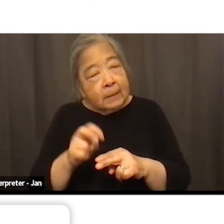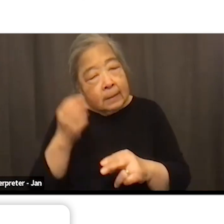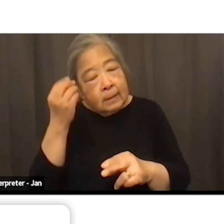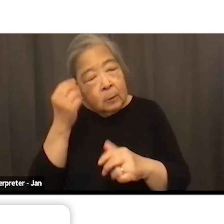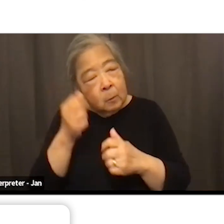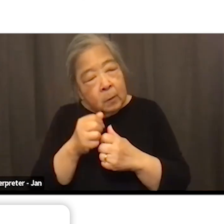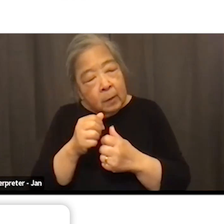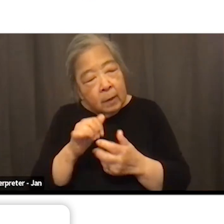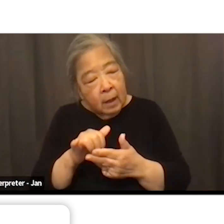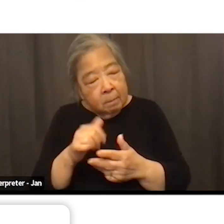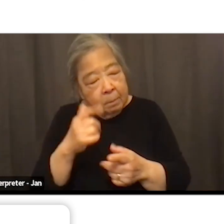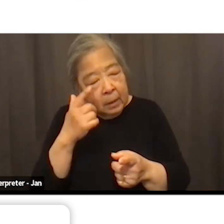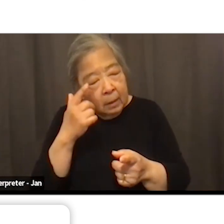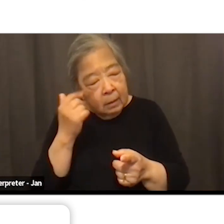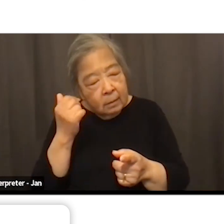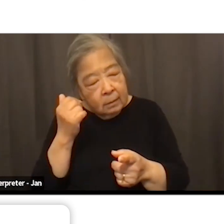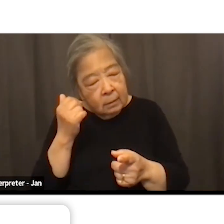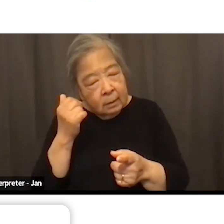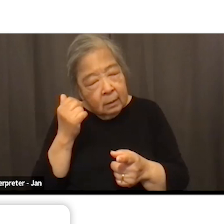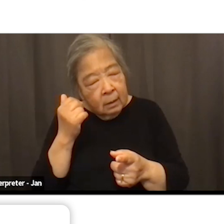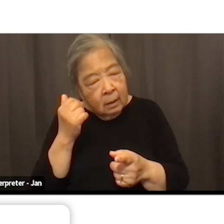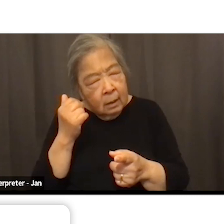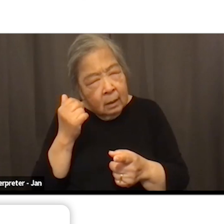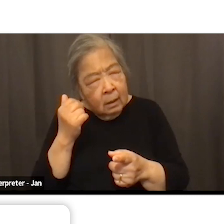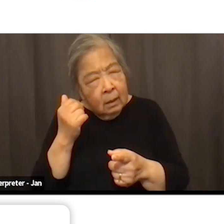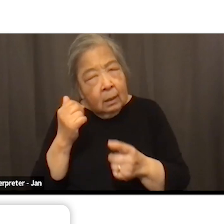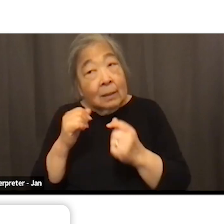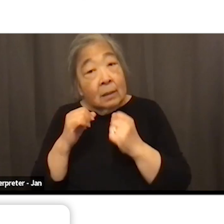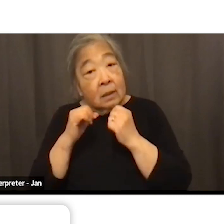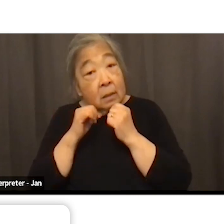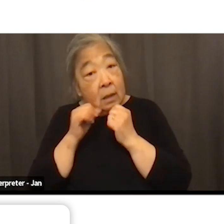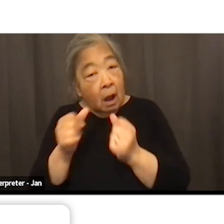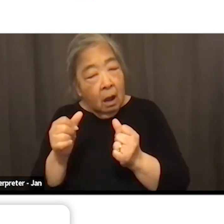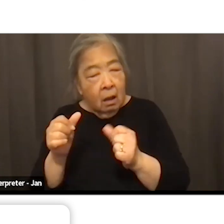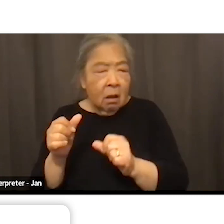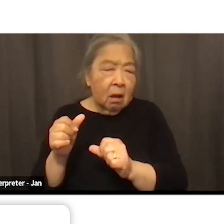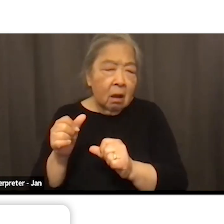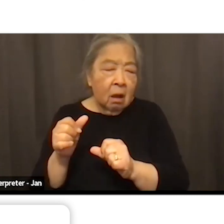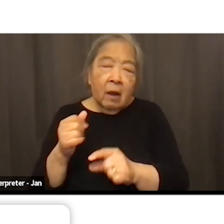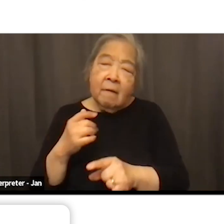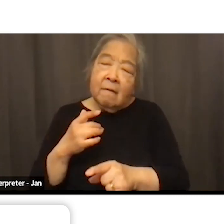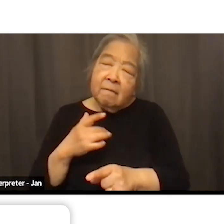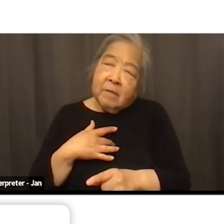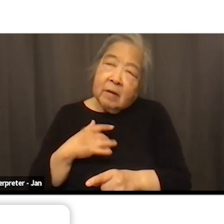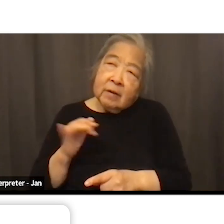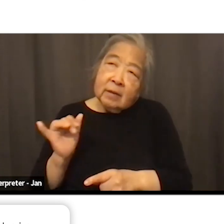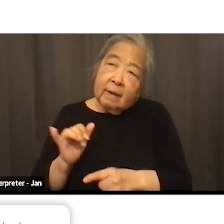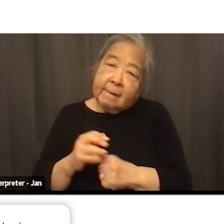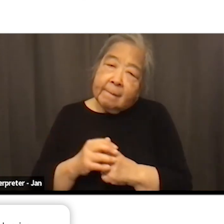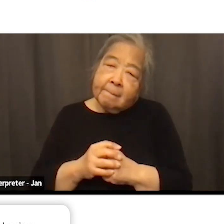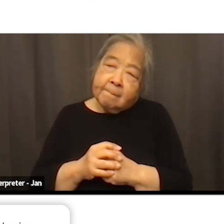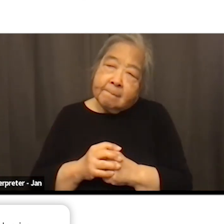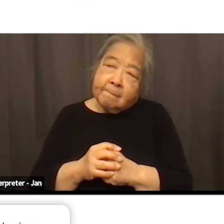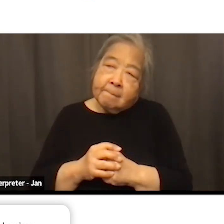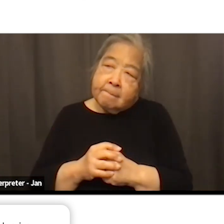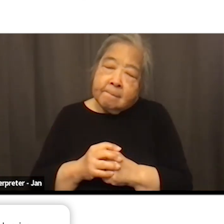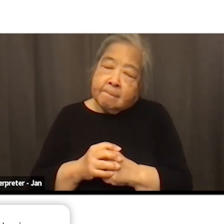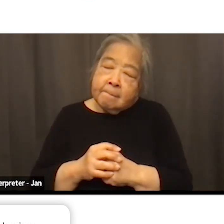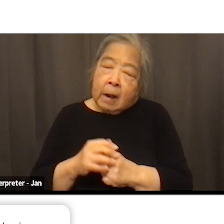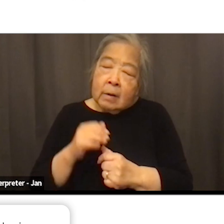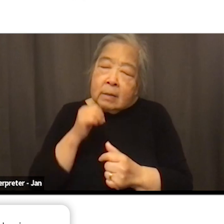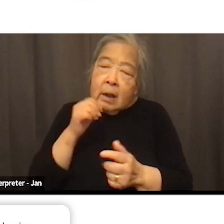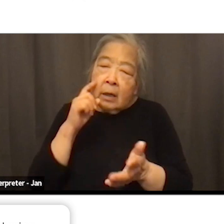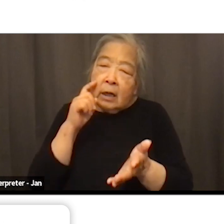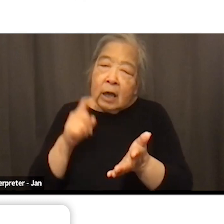Because denial feels like not acknowledging. And the rest and